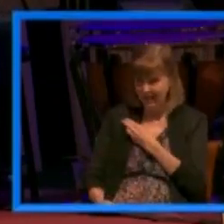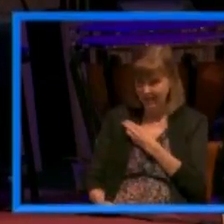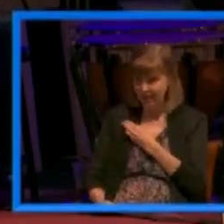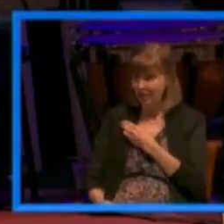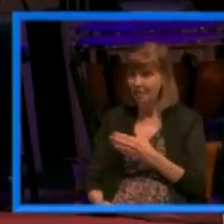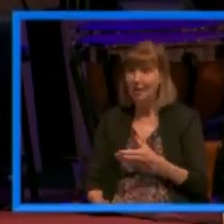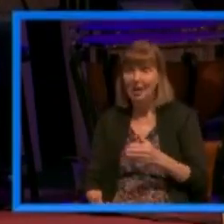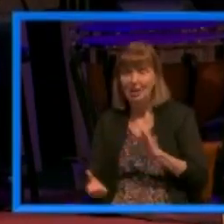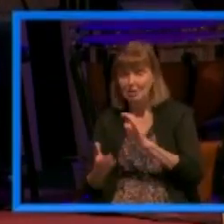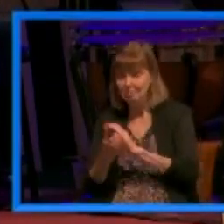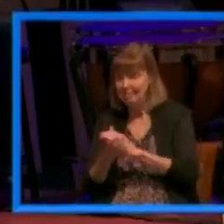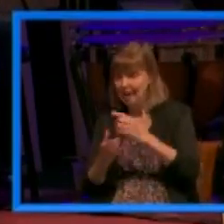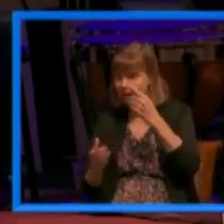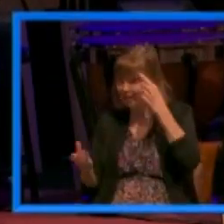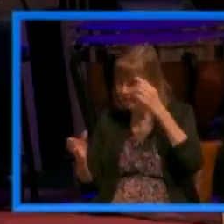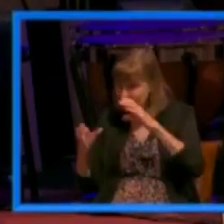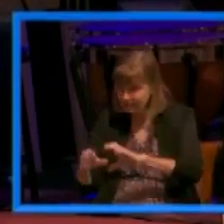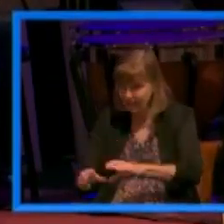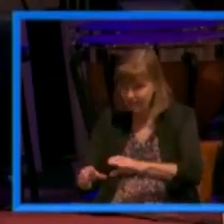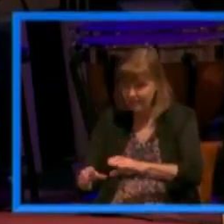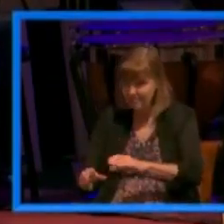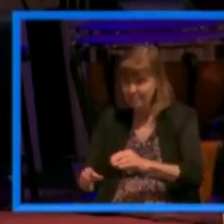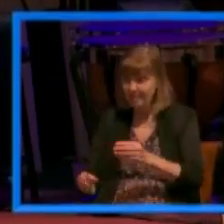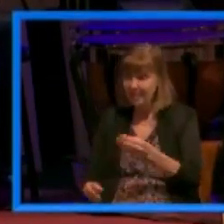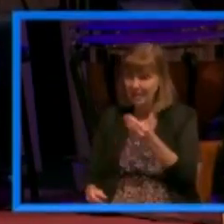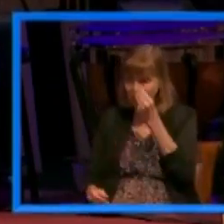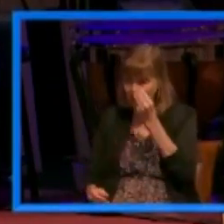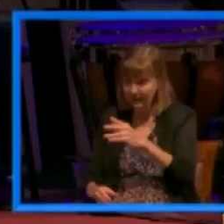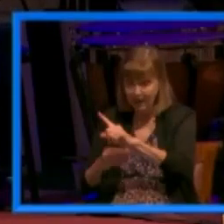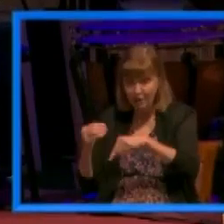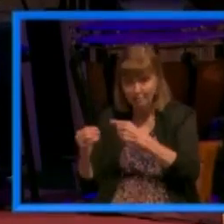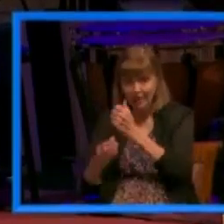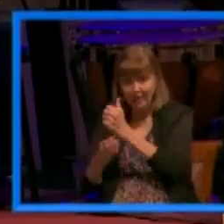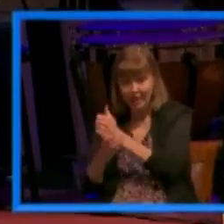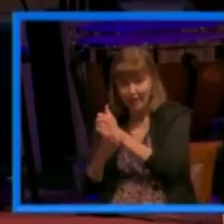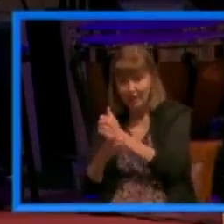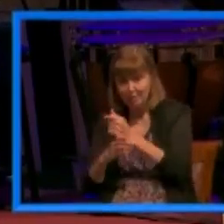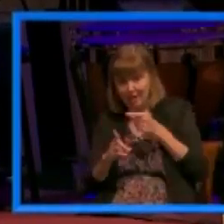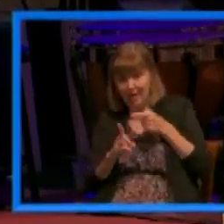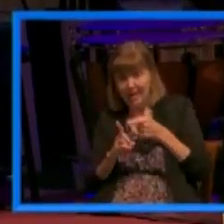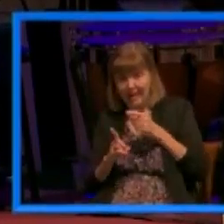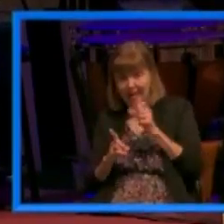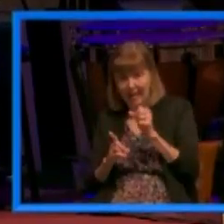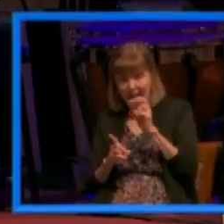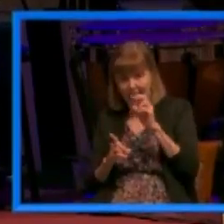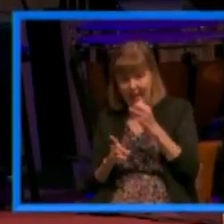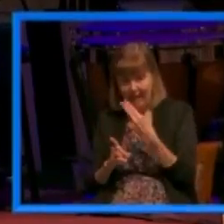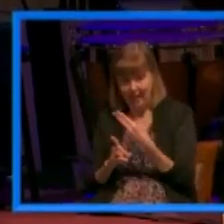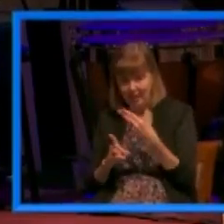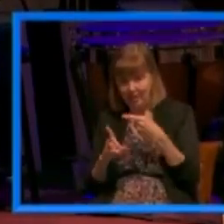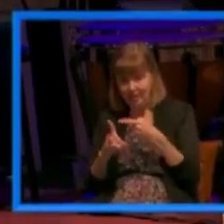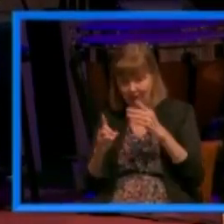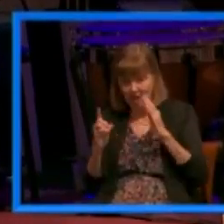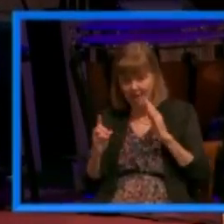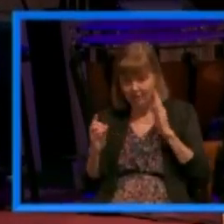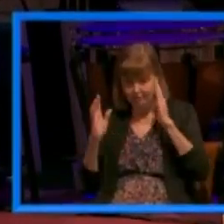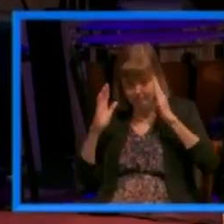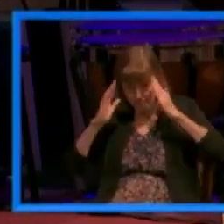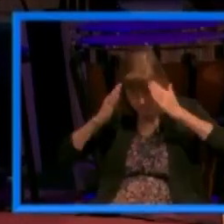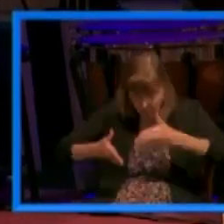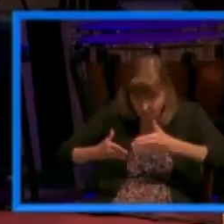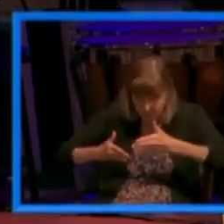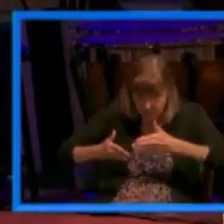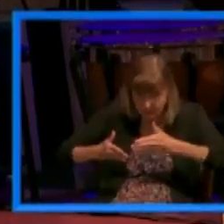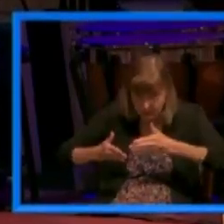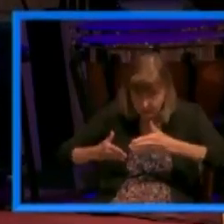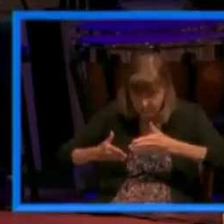no regard for Abraham. She is fixated on the pleasure of her sin. I want a child.